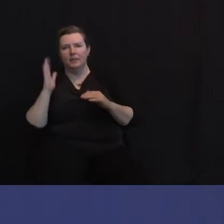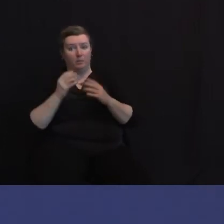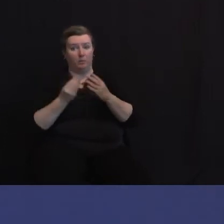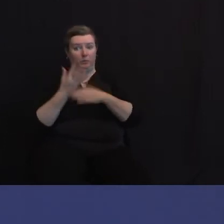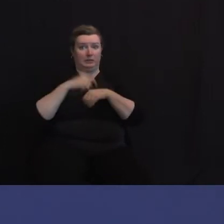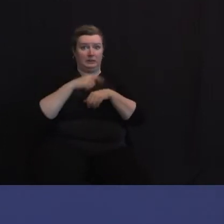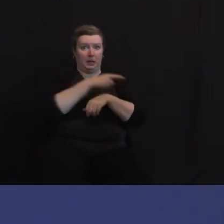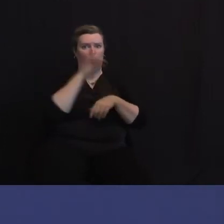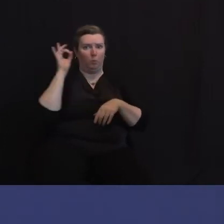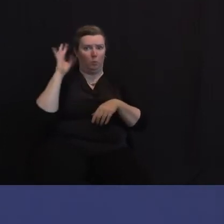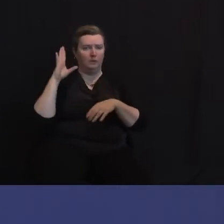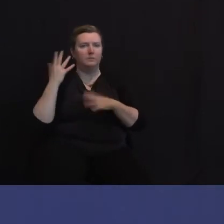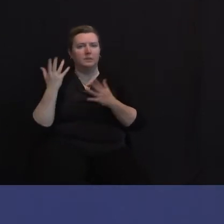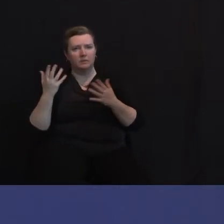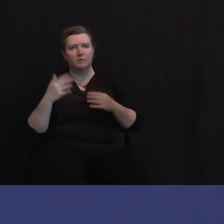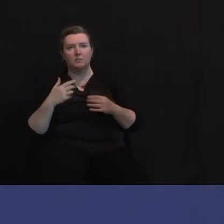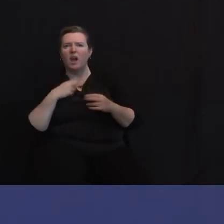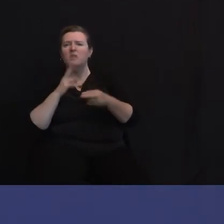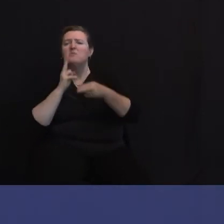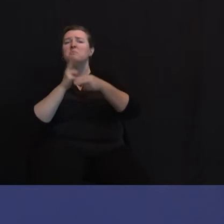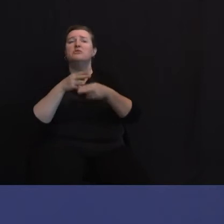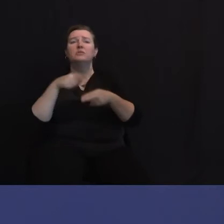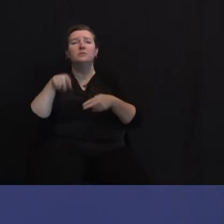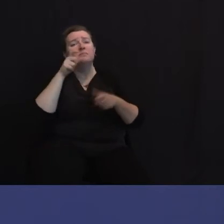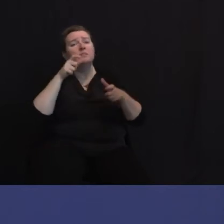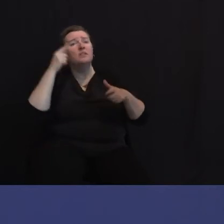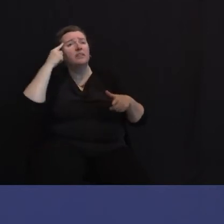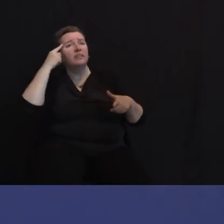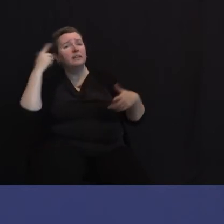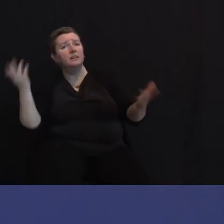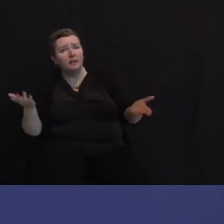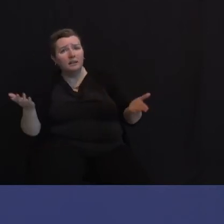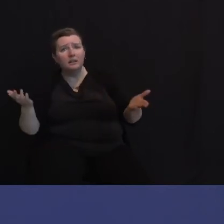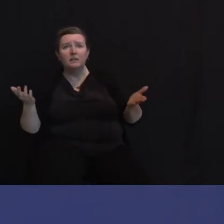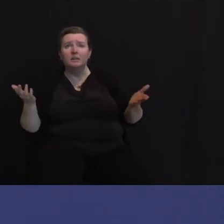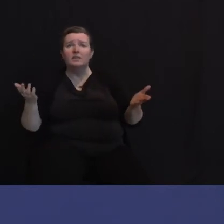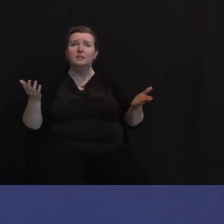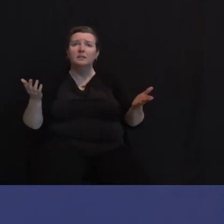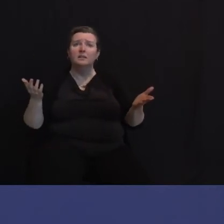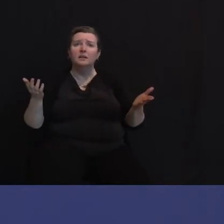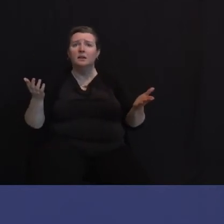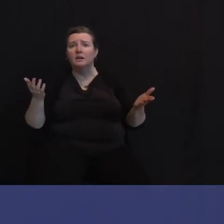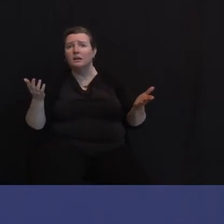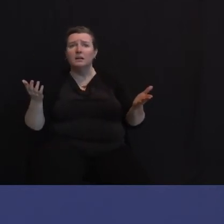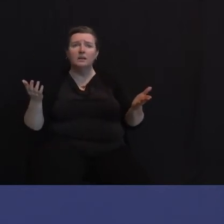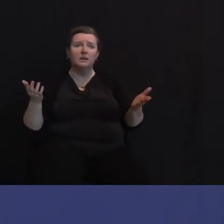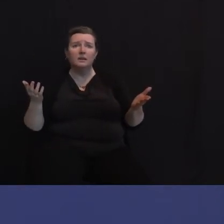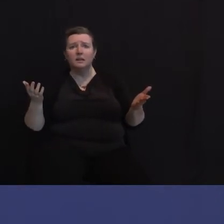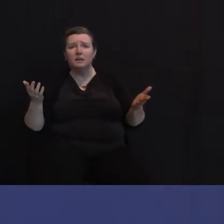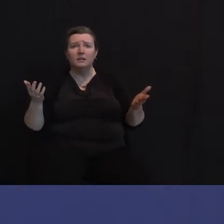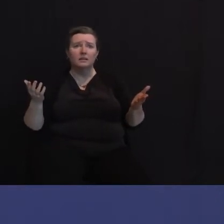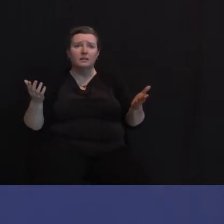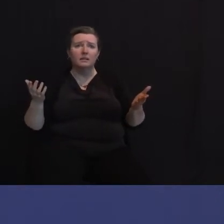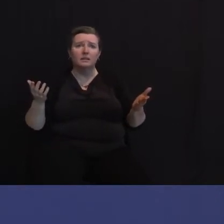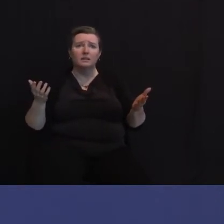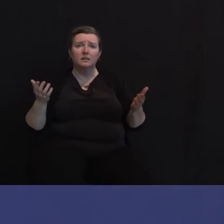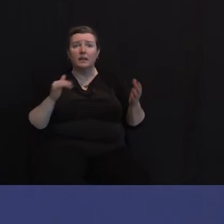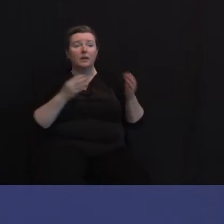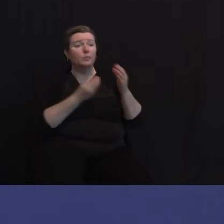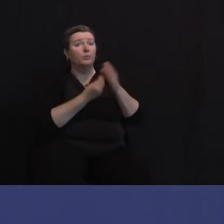want, the reason I raise this is I don't want folks to think that that's the capacity. In other words, those numbers in the spring